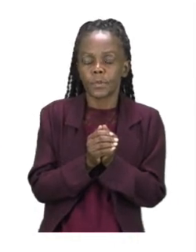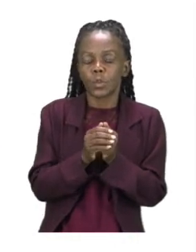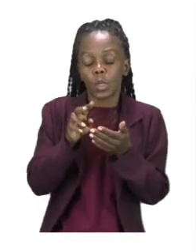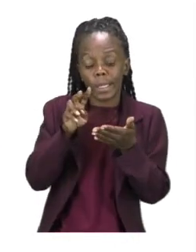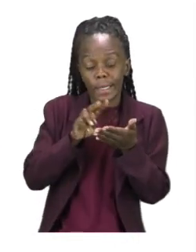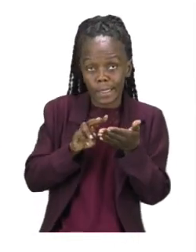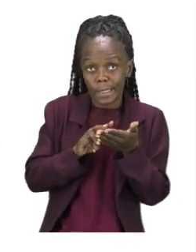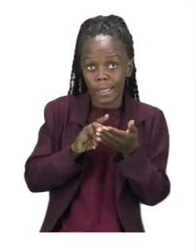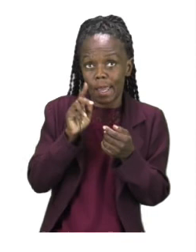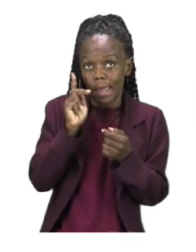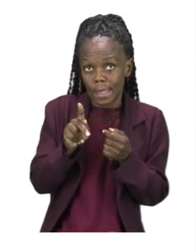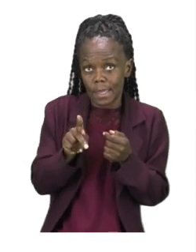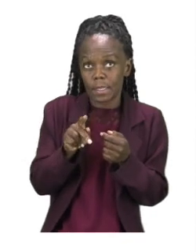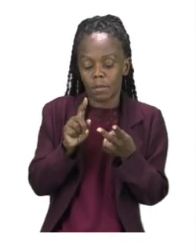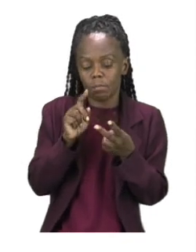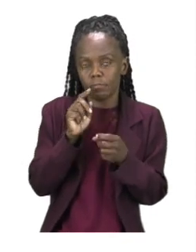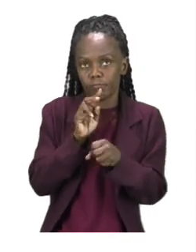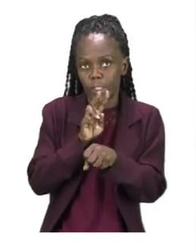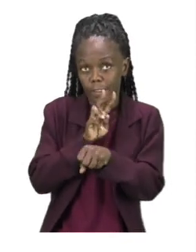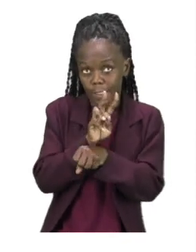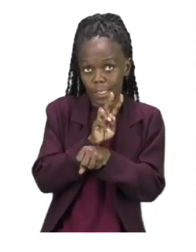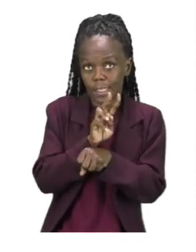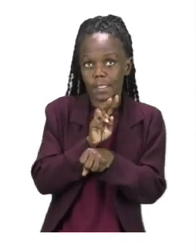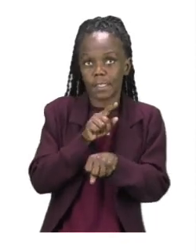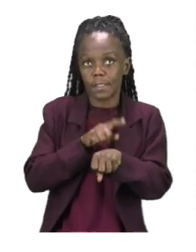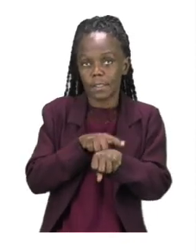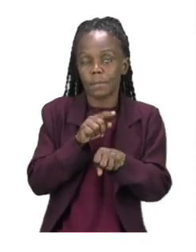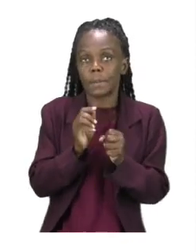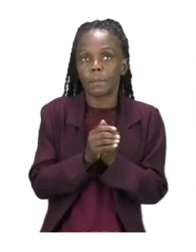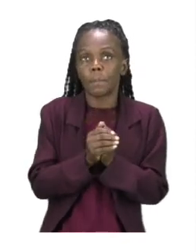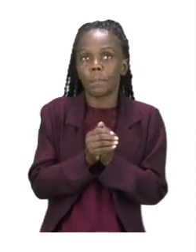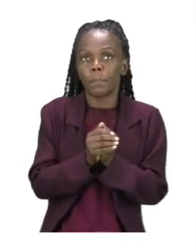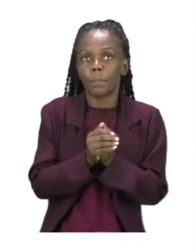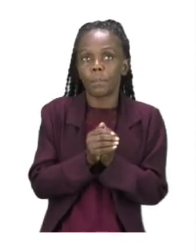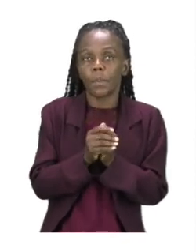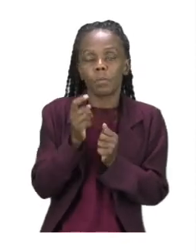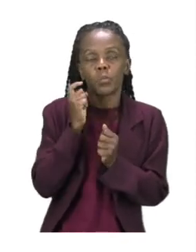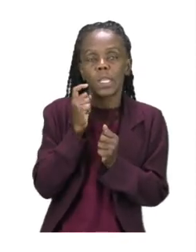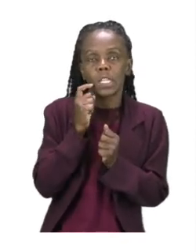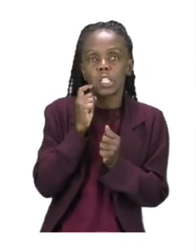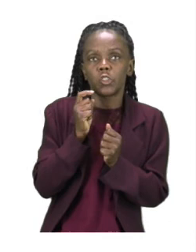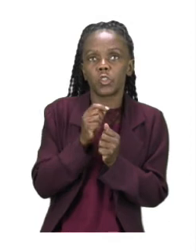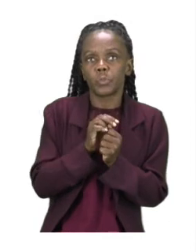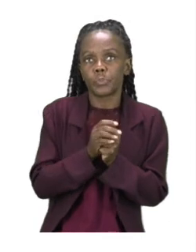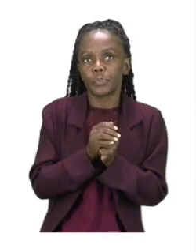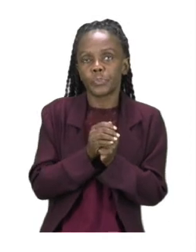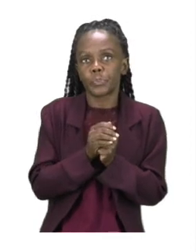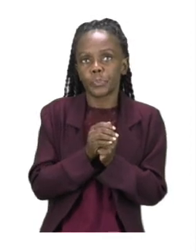time. We're going to start where it says English, and then you're going to read the